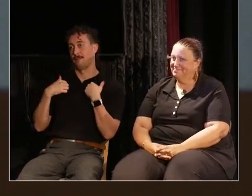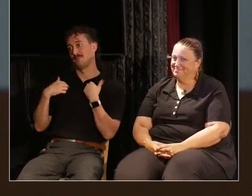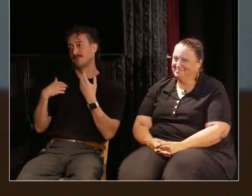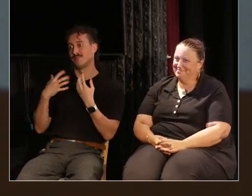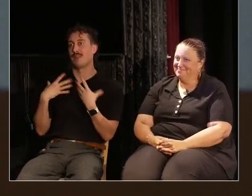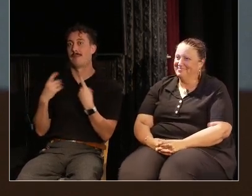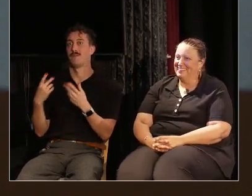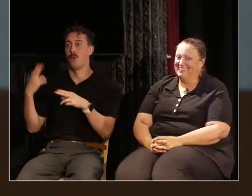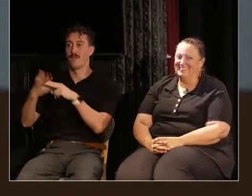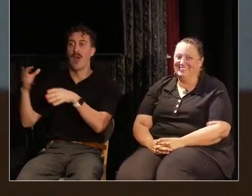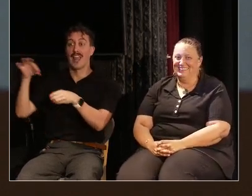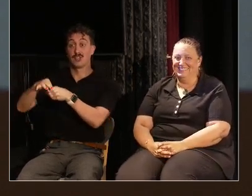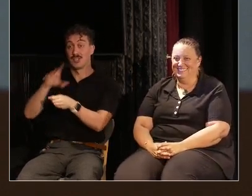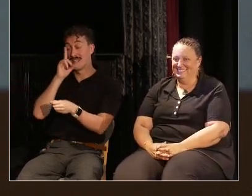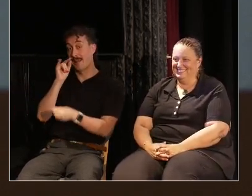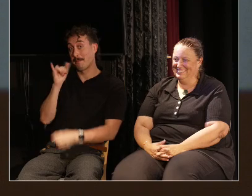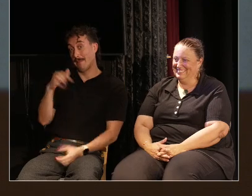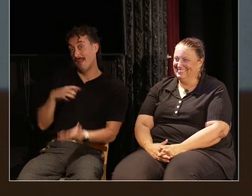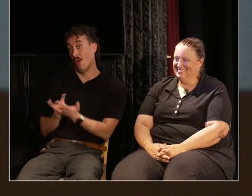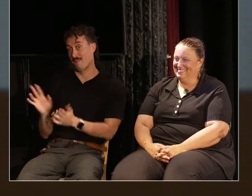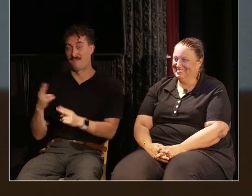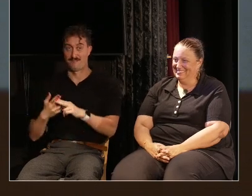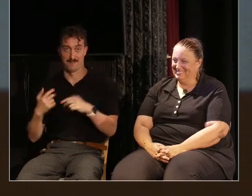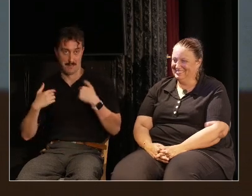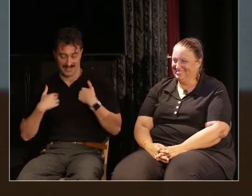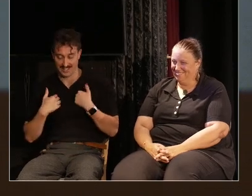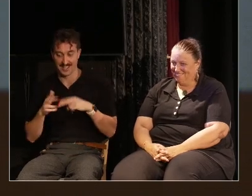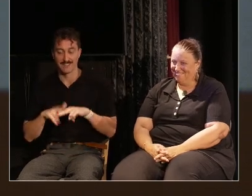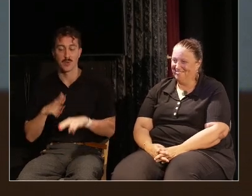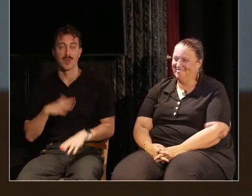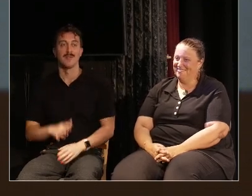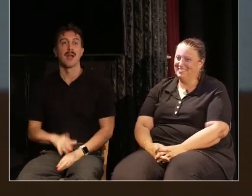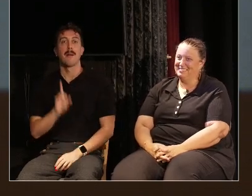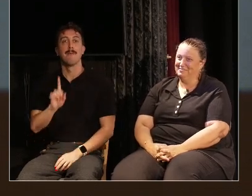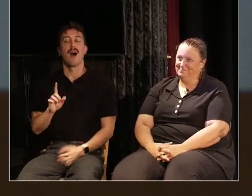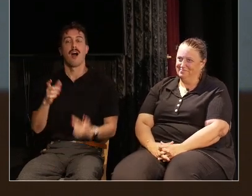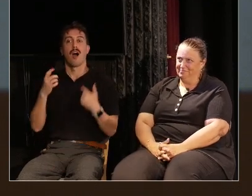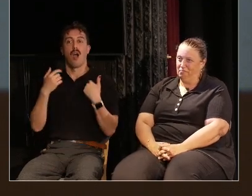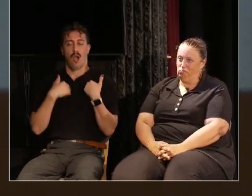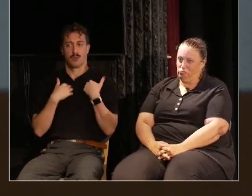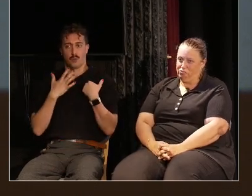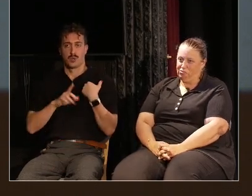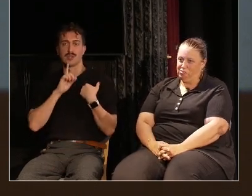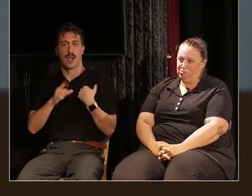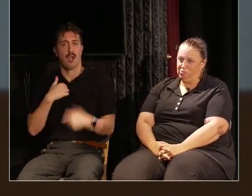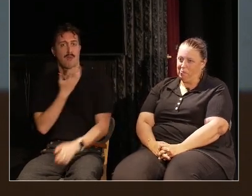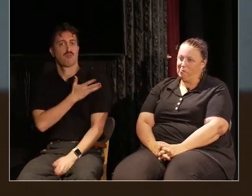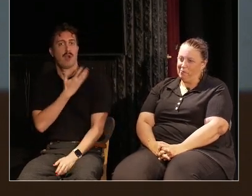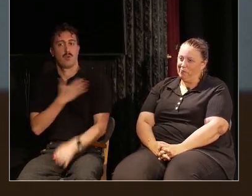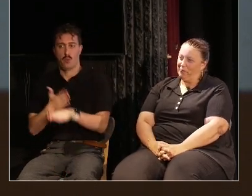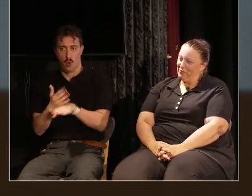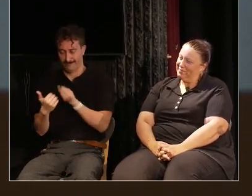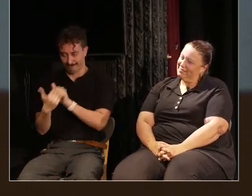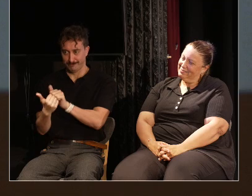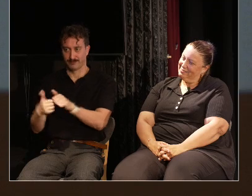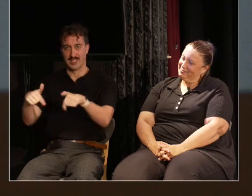finally get rid of me. What I would say, in all seriousness, is I've been really proud to work with this community over a long period of